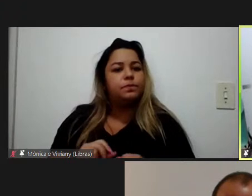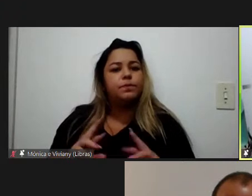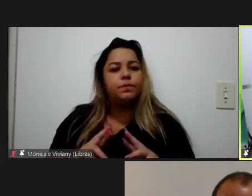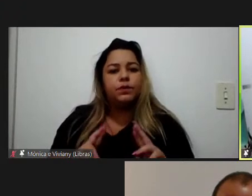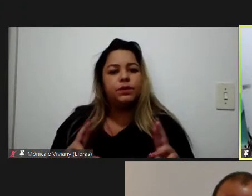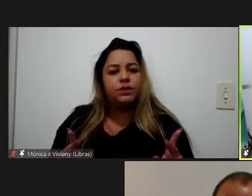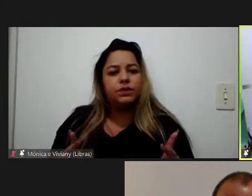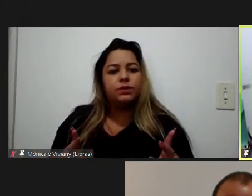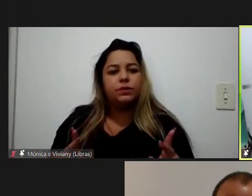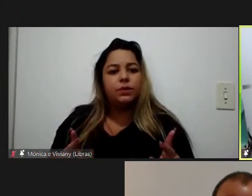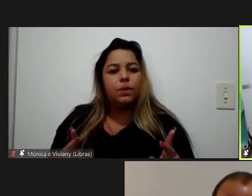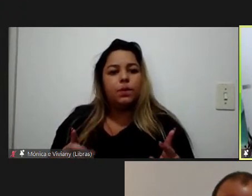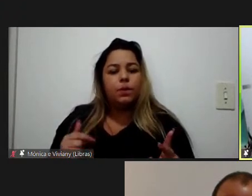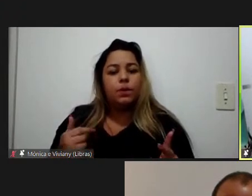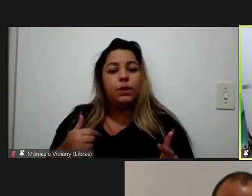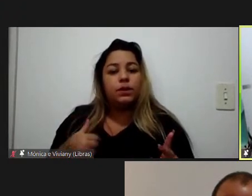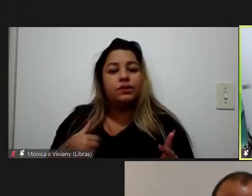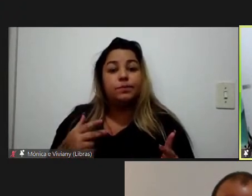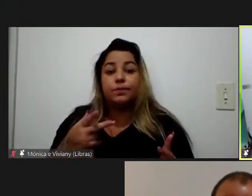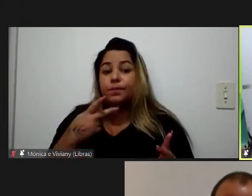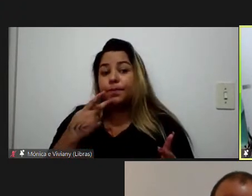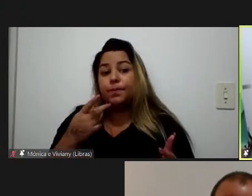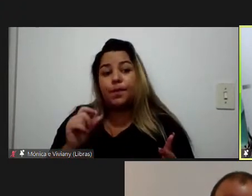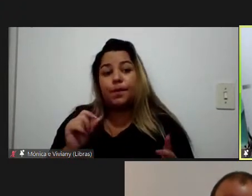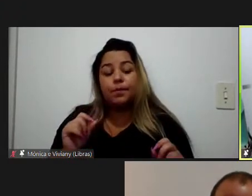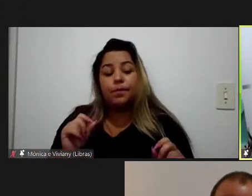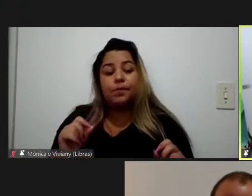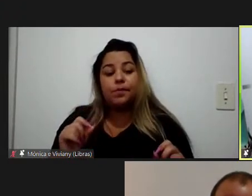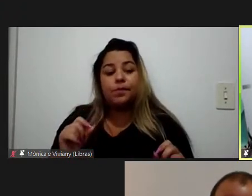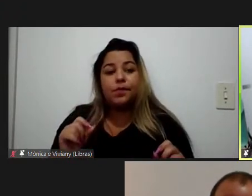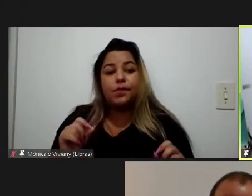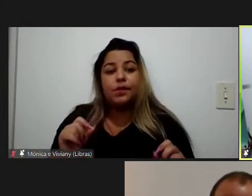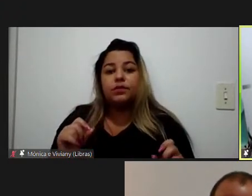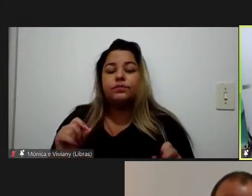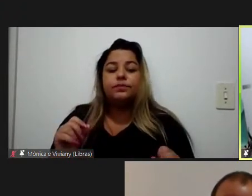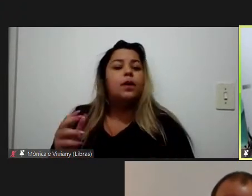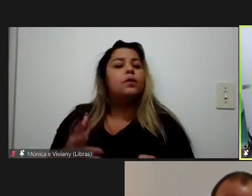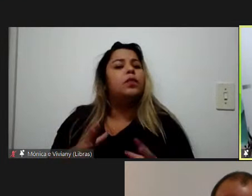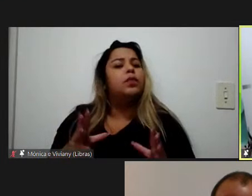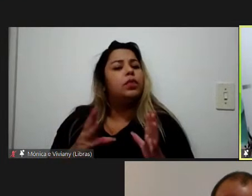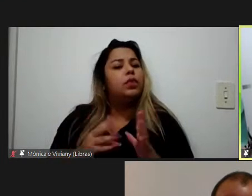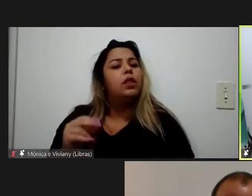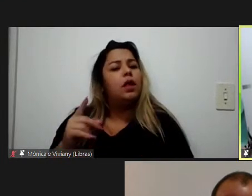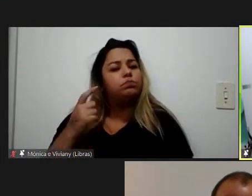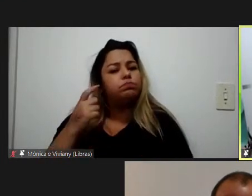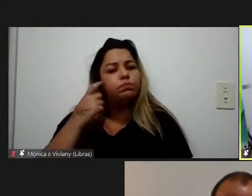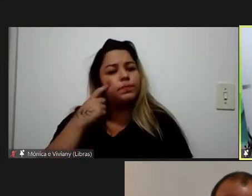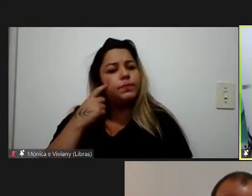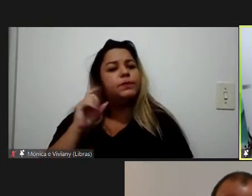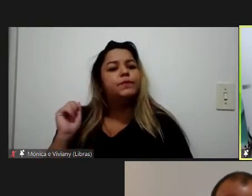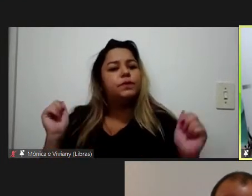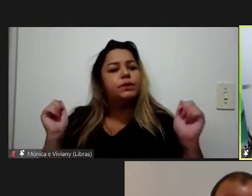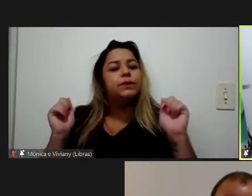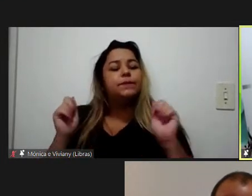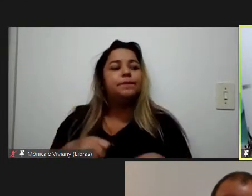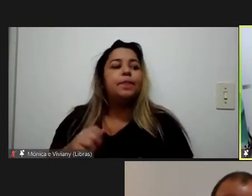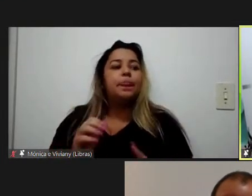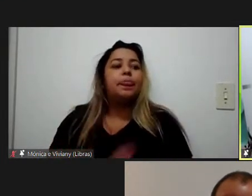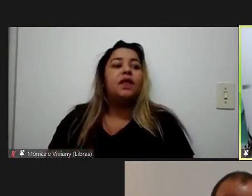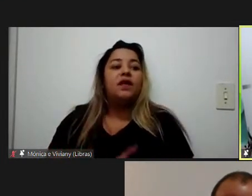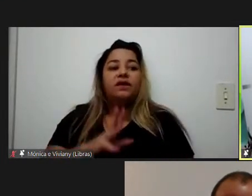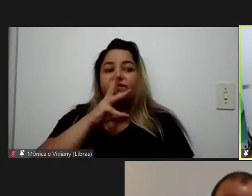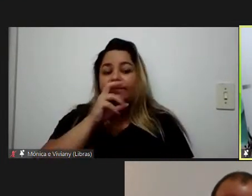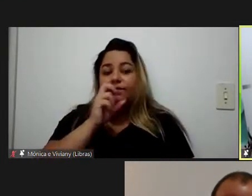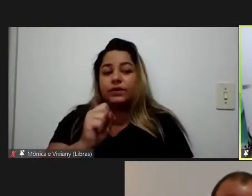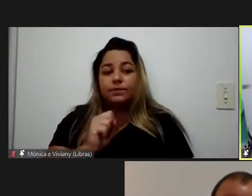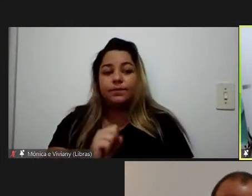self-care support, that's the difference. So we have to invest in this model of